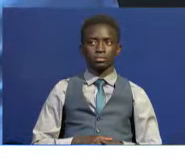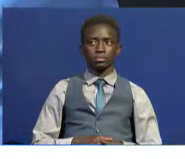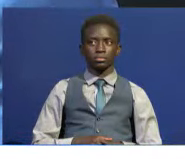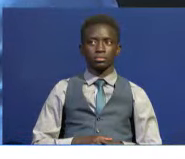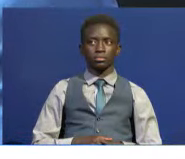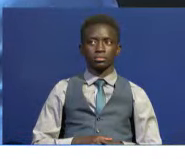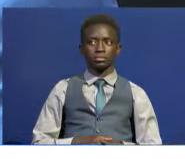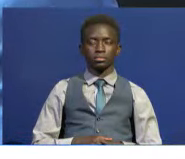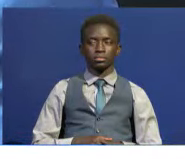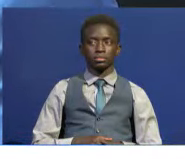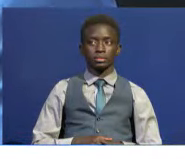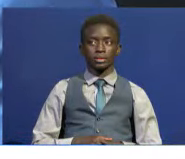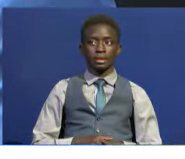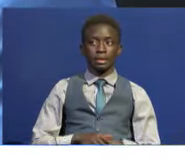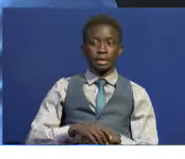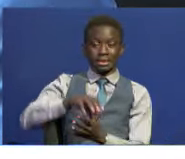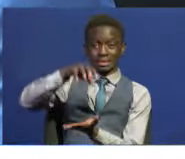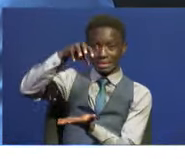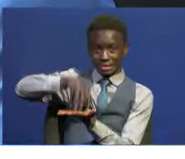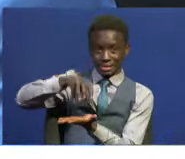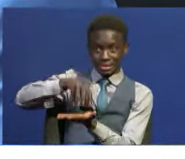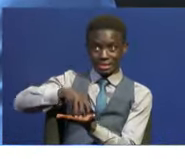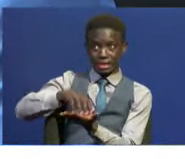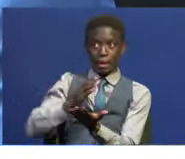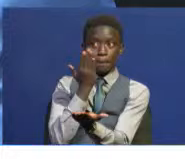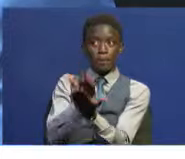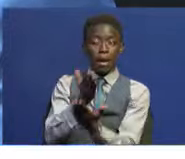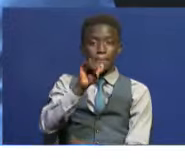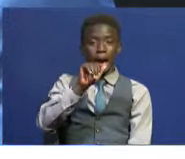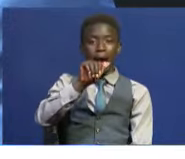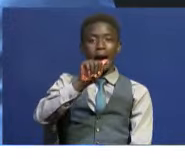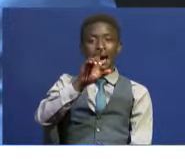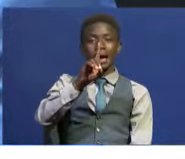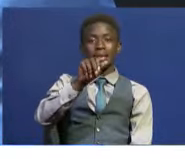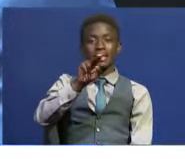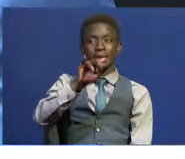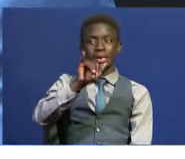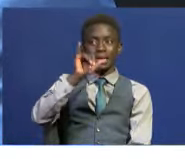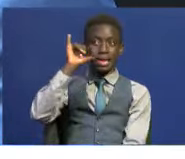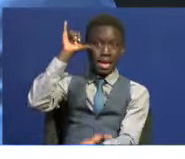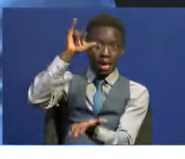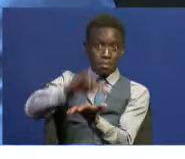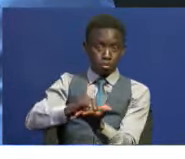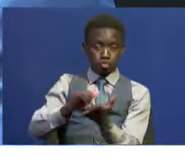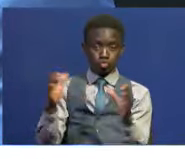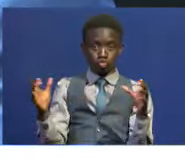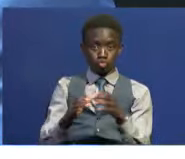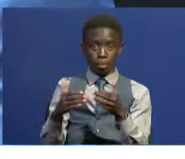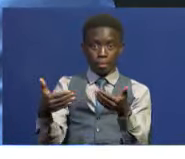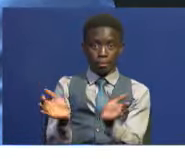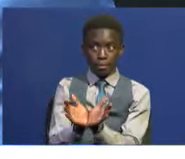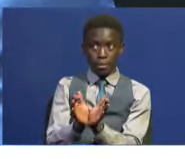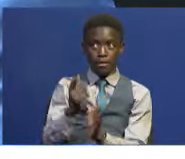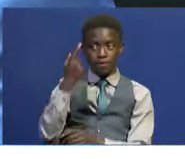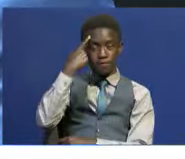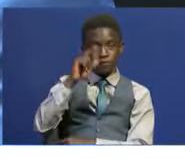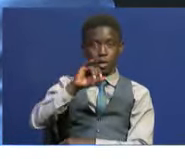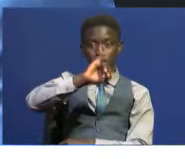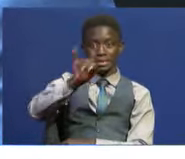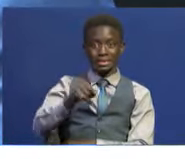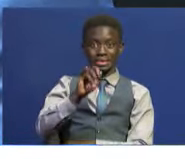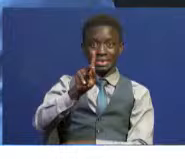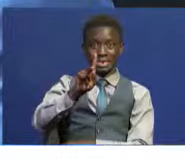Is on the status of the proposal by the Adani Airport Holding Limited for the investment in the Jomo Kenyatta International